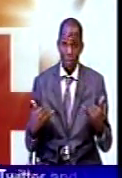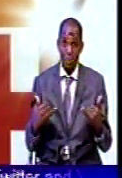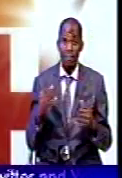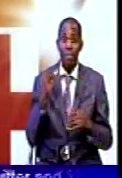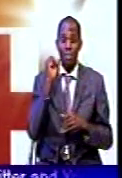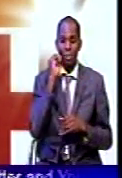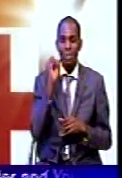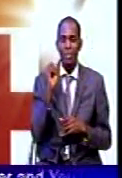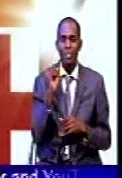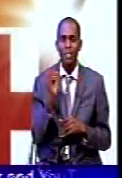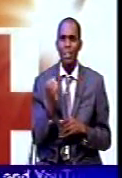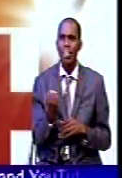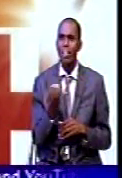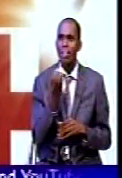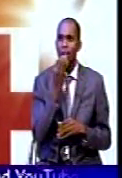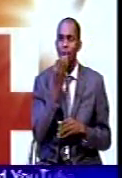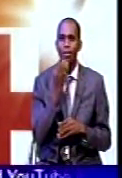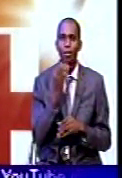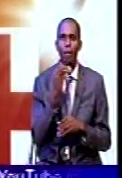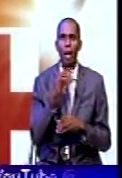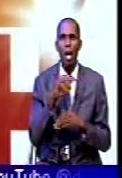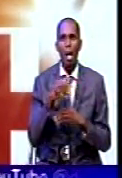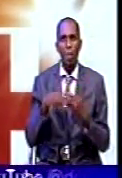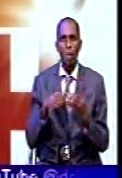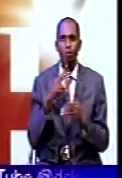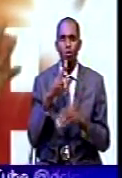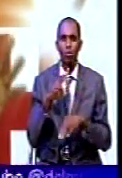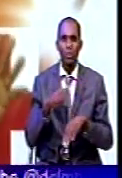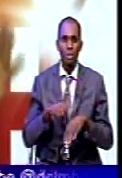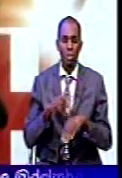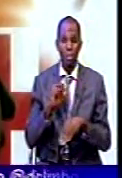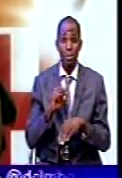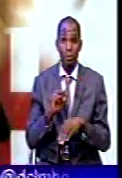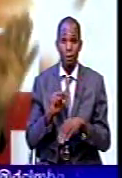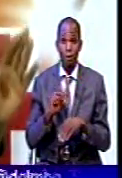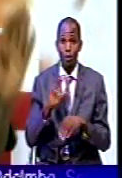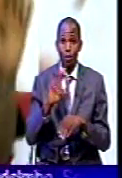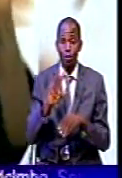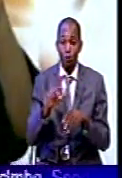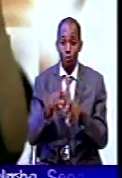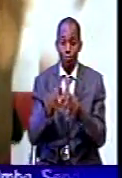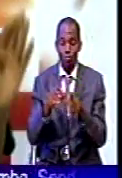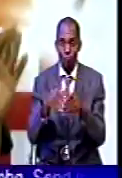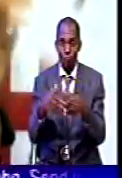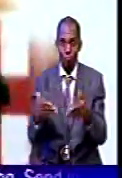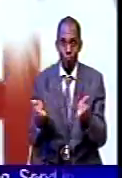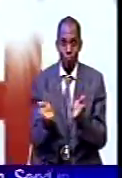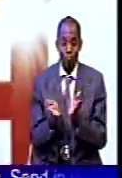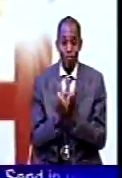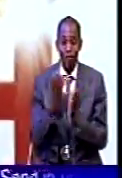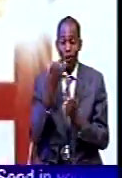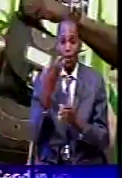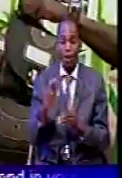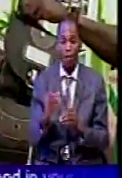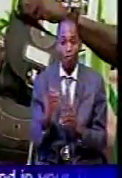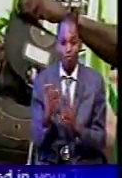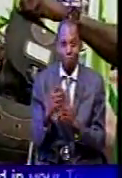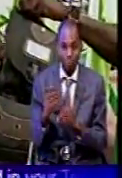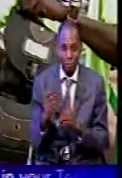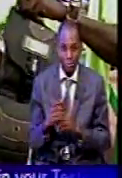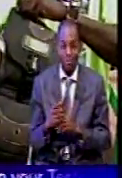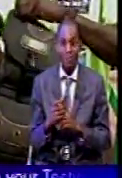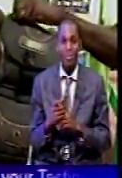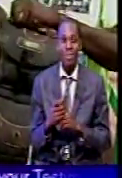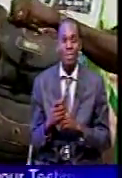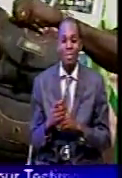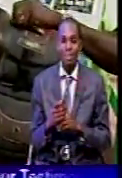I came in here. So I stand here to say, may all glories, adorations, all bowing of us, hallelujah, be unto the